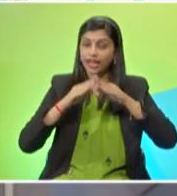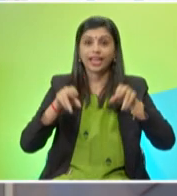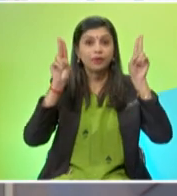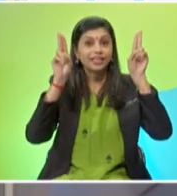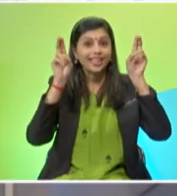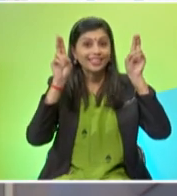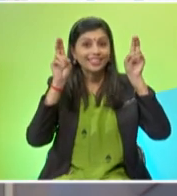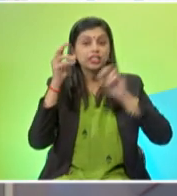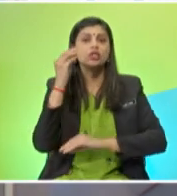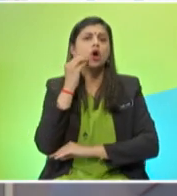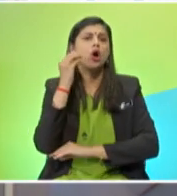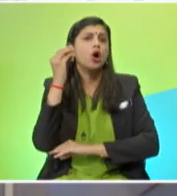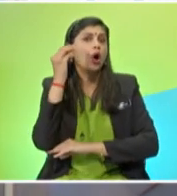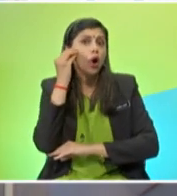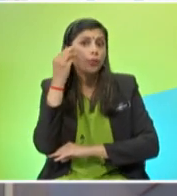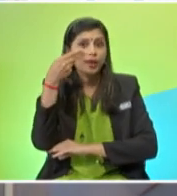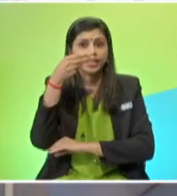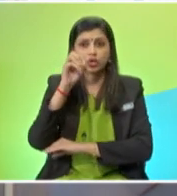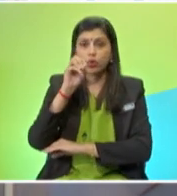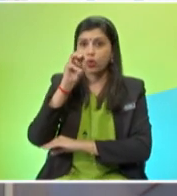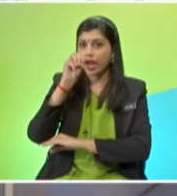Sweet Home. Yeah, our learning standard will be